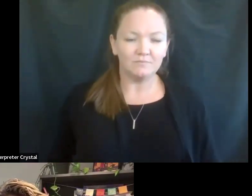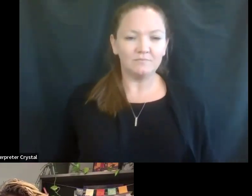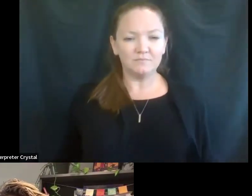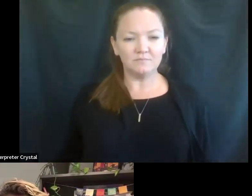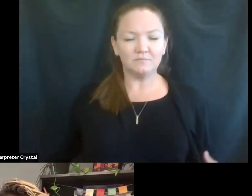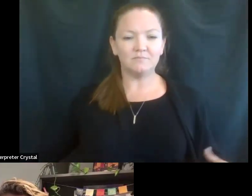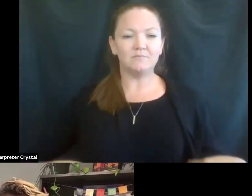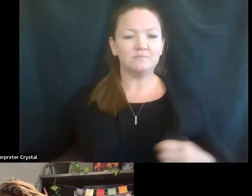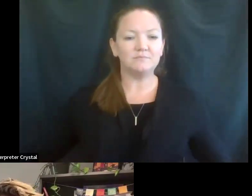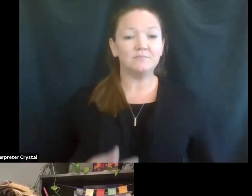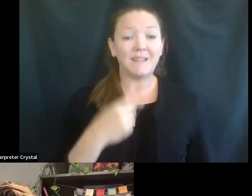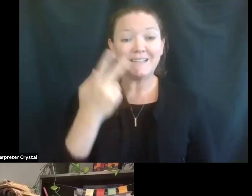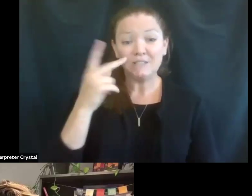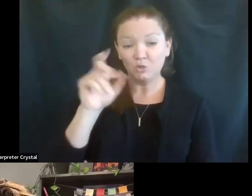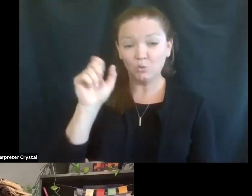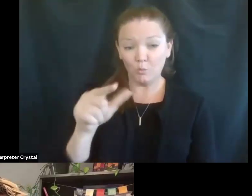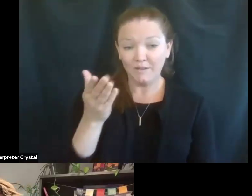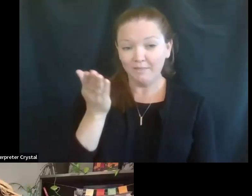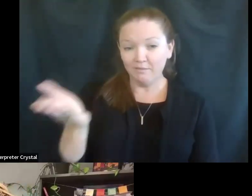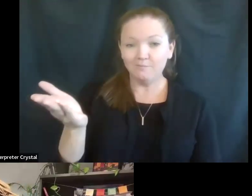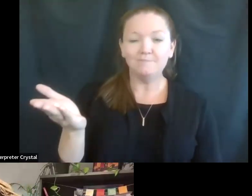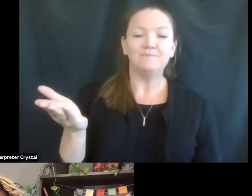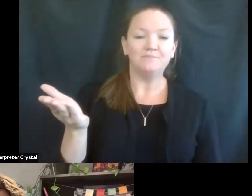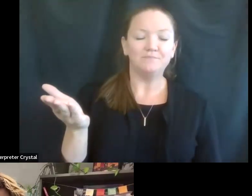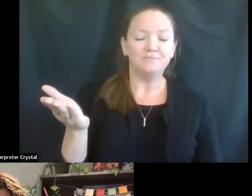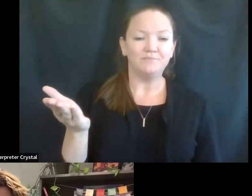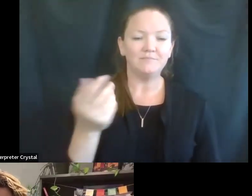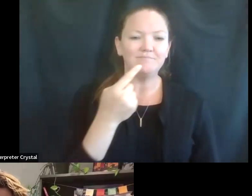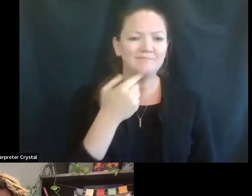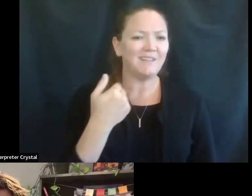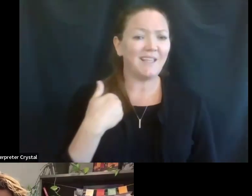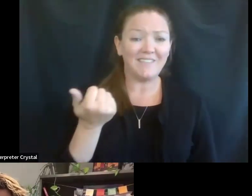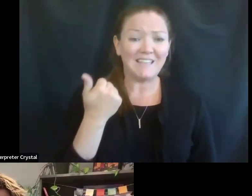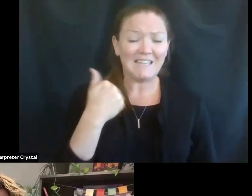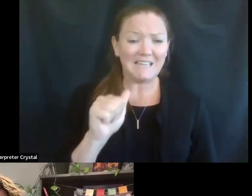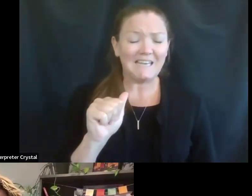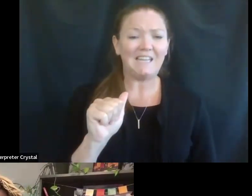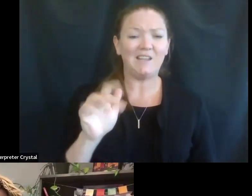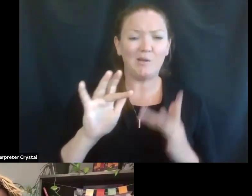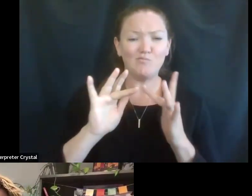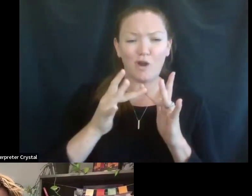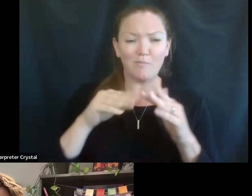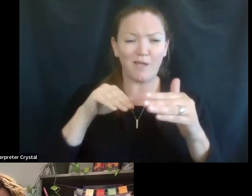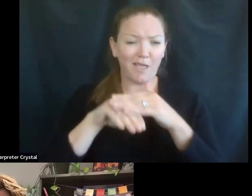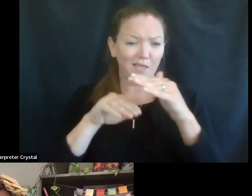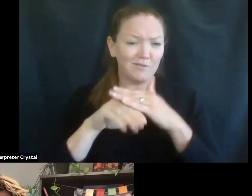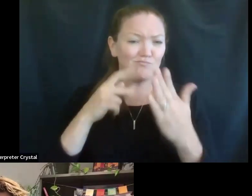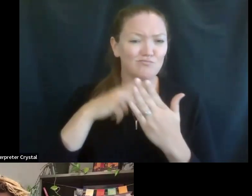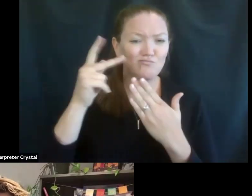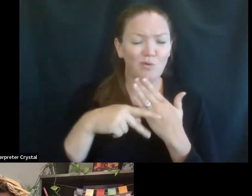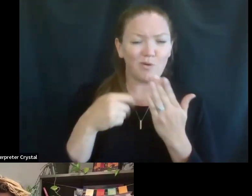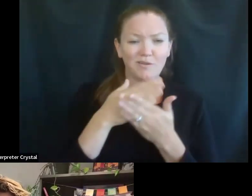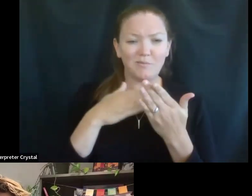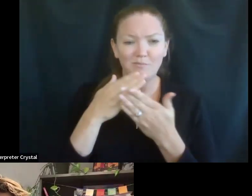I do see there's a question that came in. The question is, are there any broadband access program components that are directed